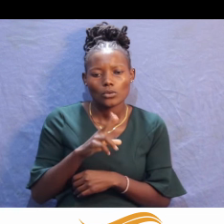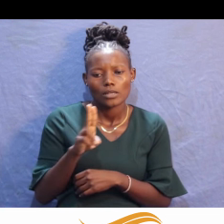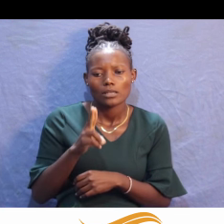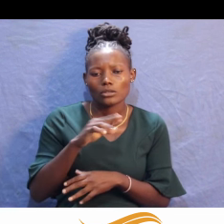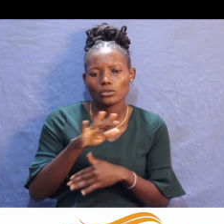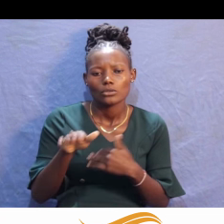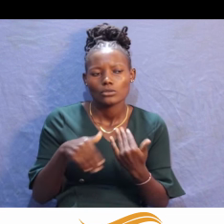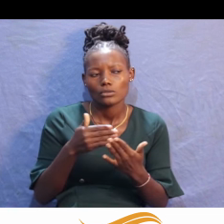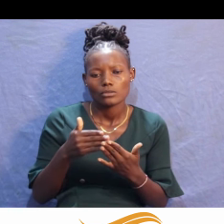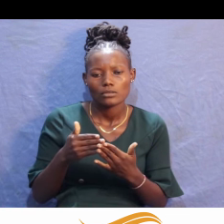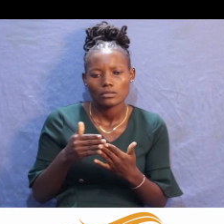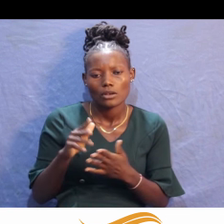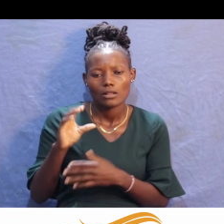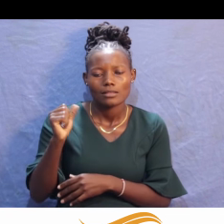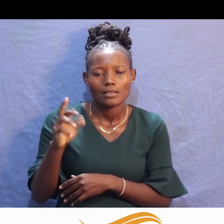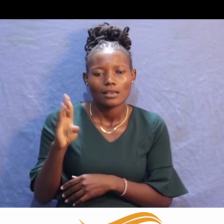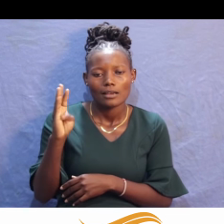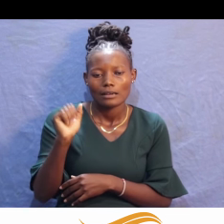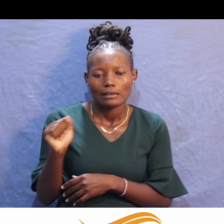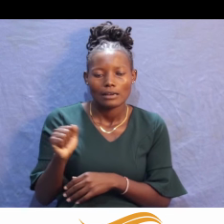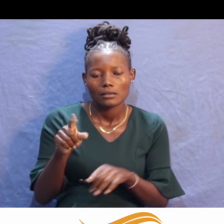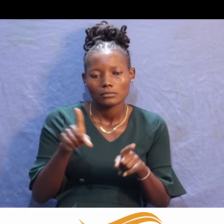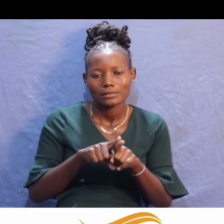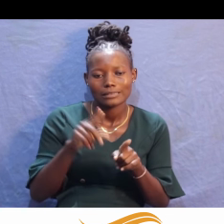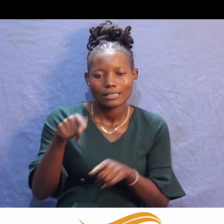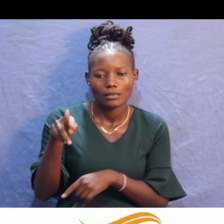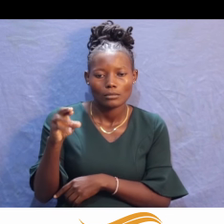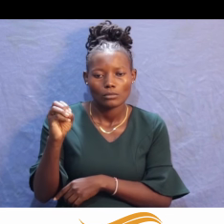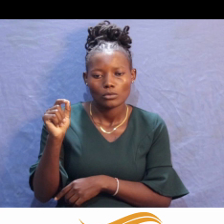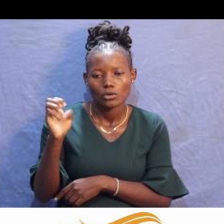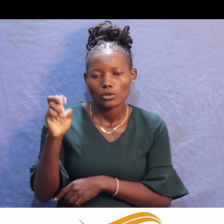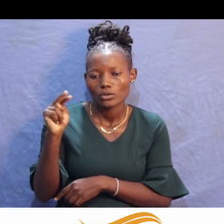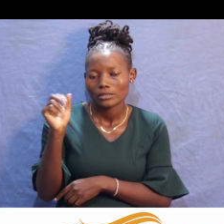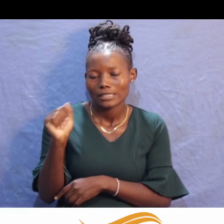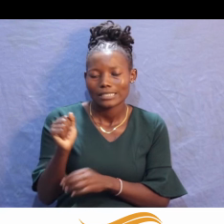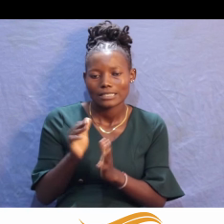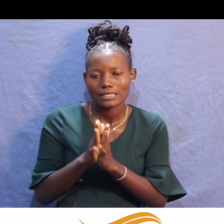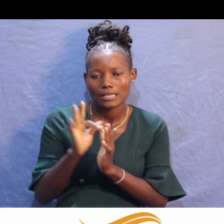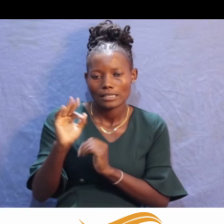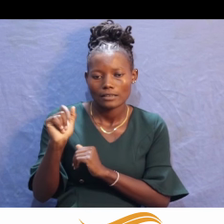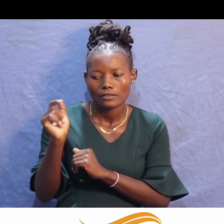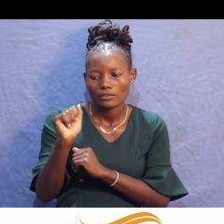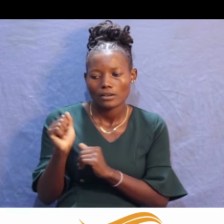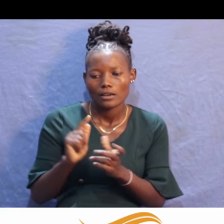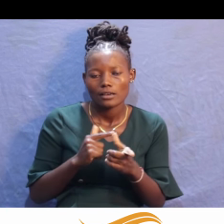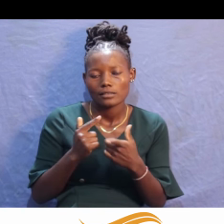all their carbs, proteins, and fats. And then